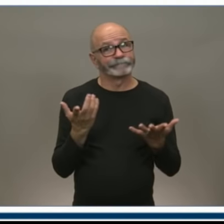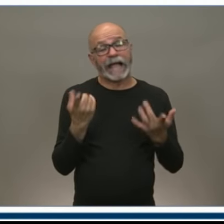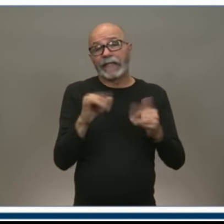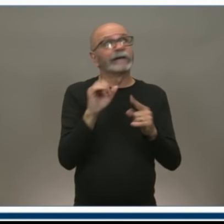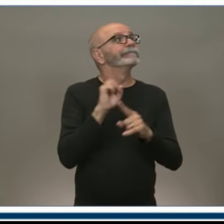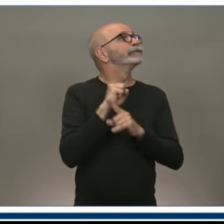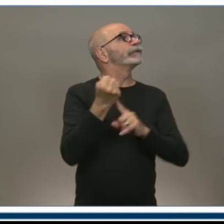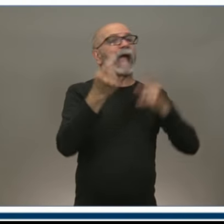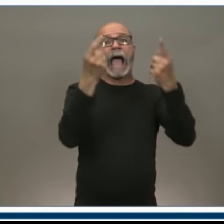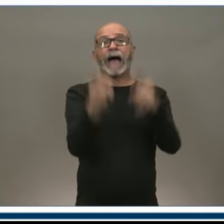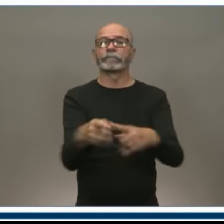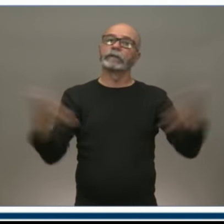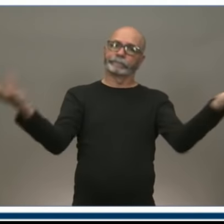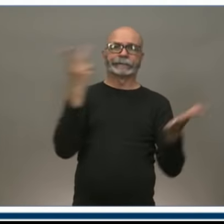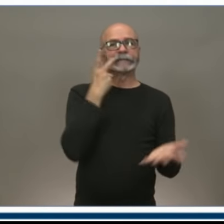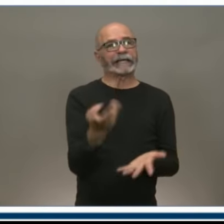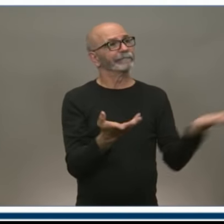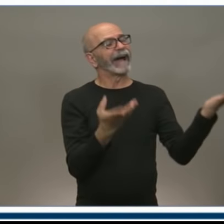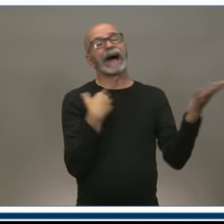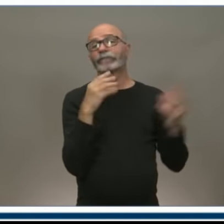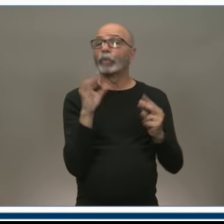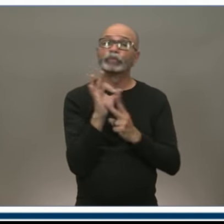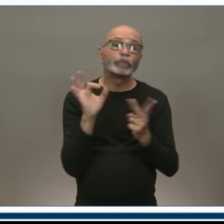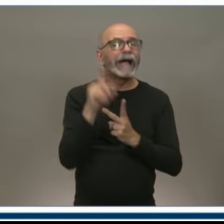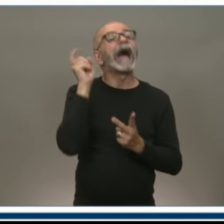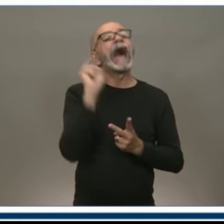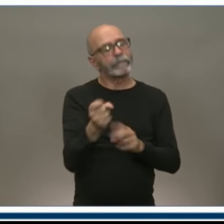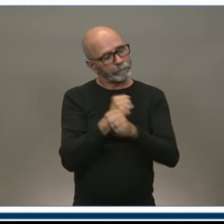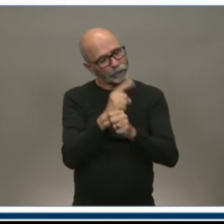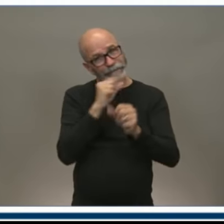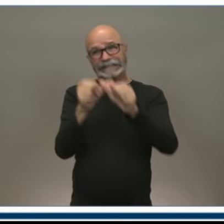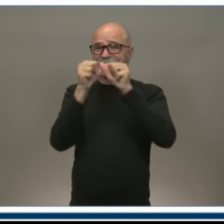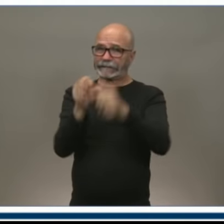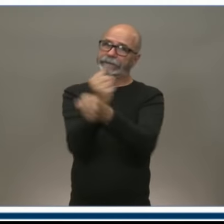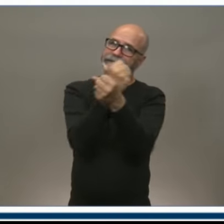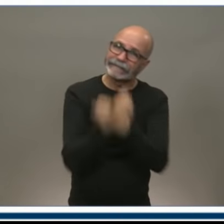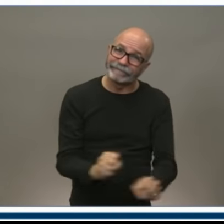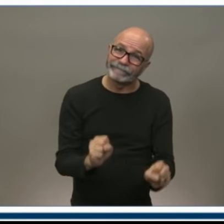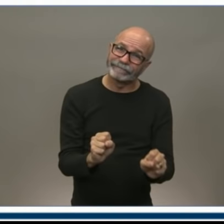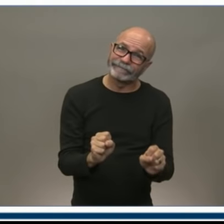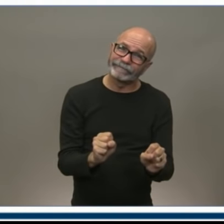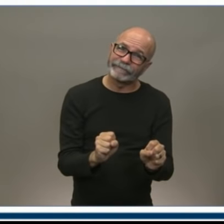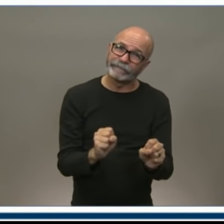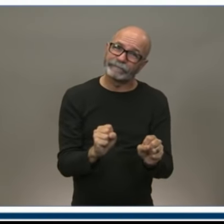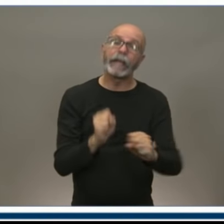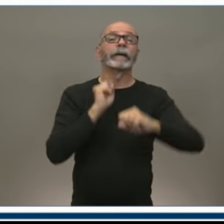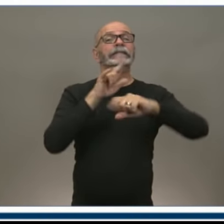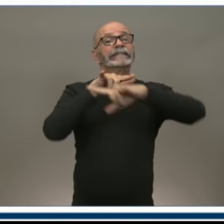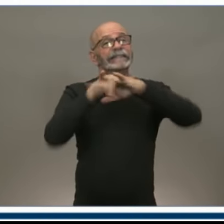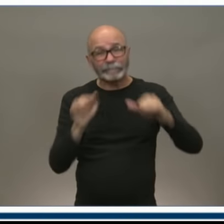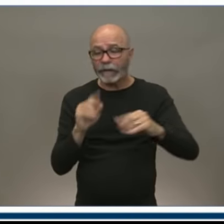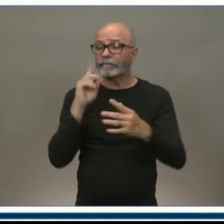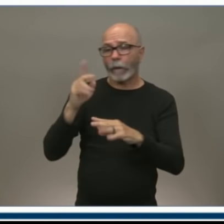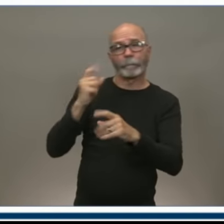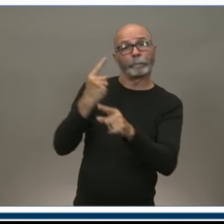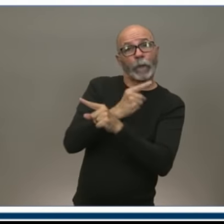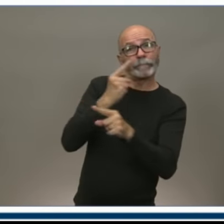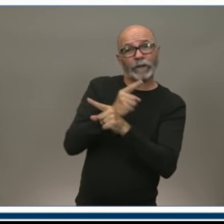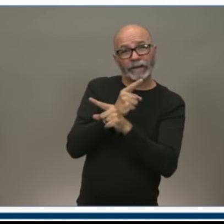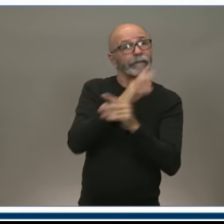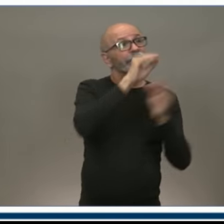is that we have to continue to make sure that we take the appropriate steps to minimize the introduction of COVID into the province